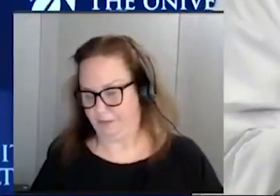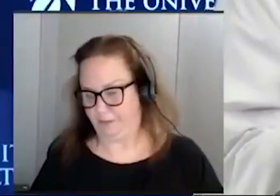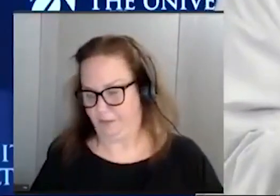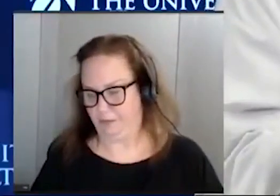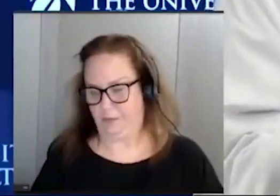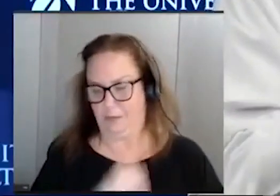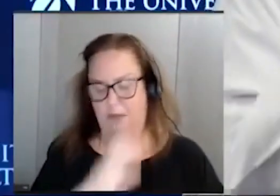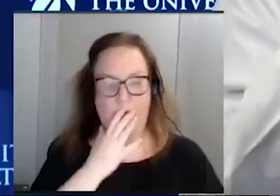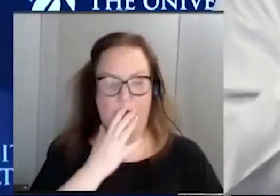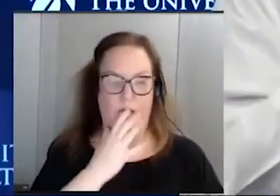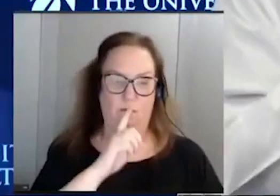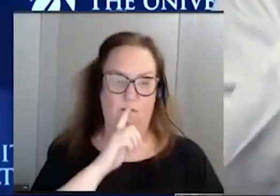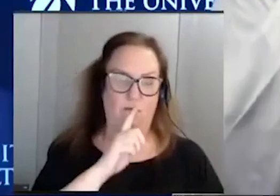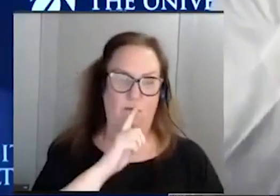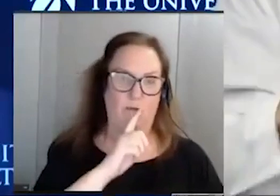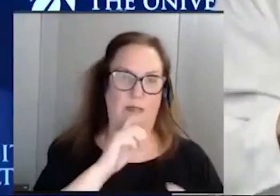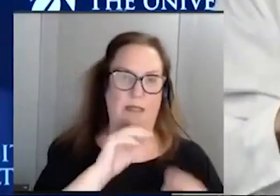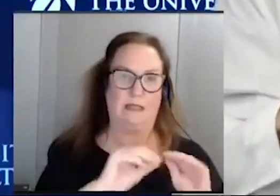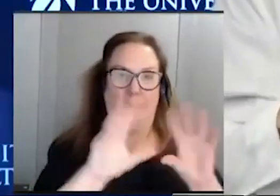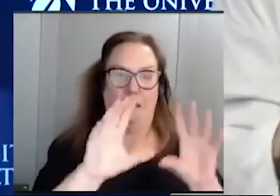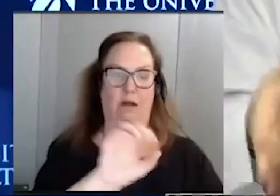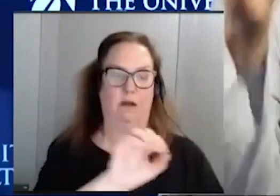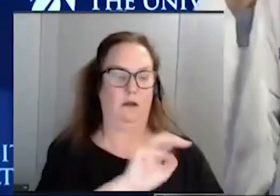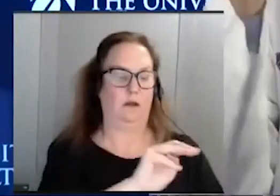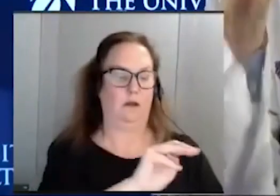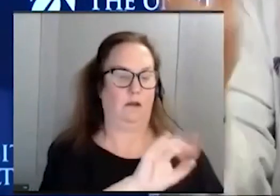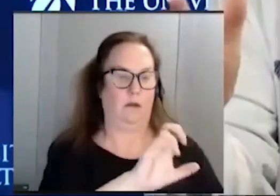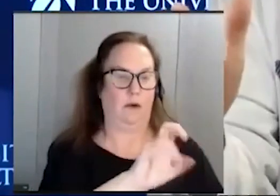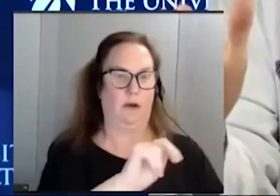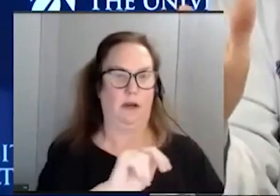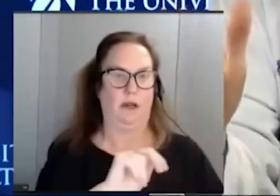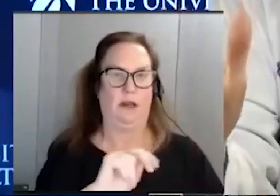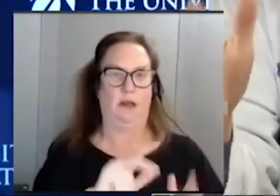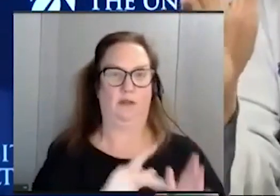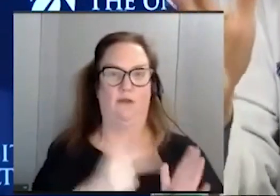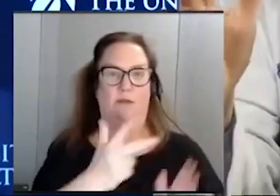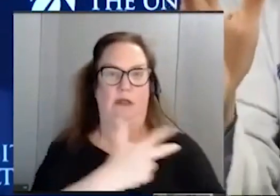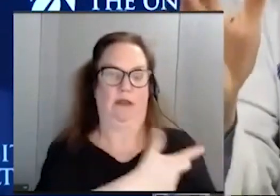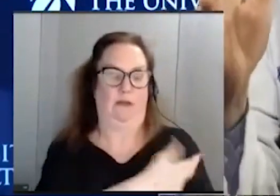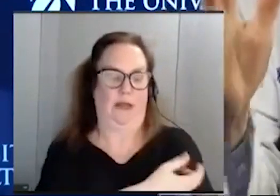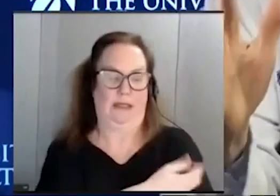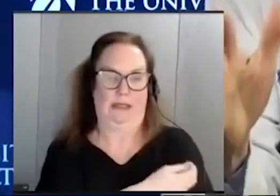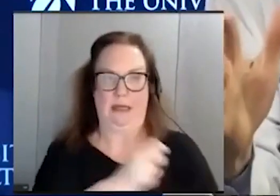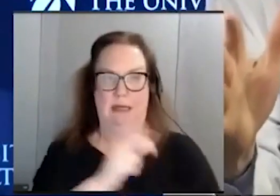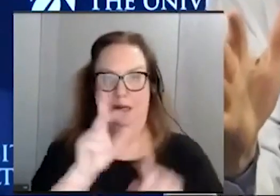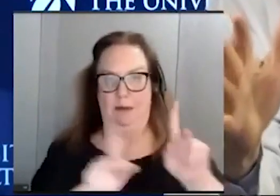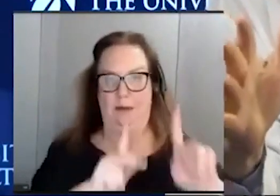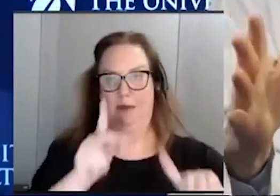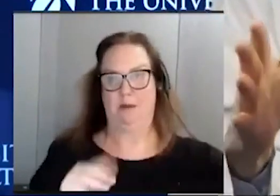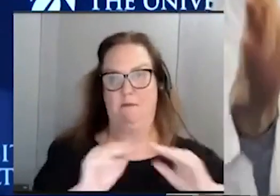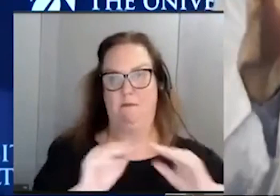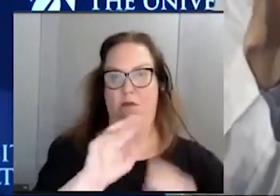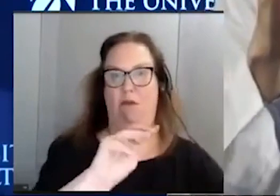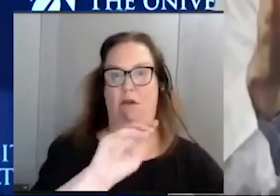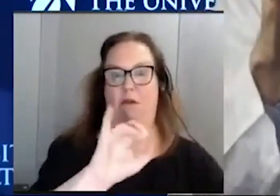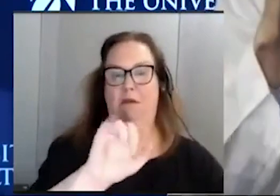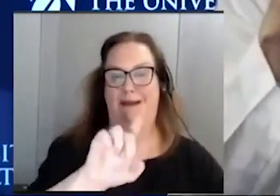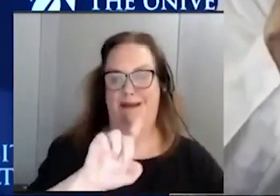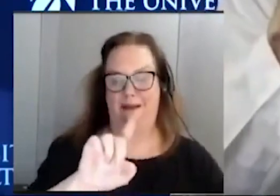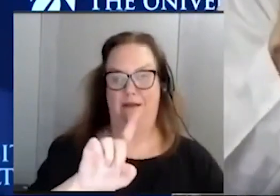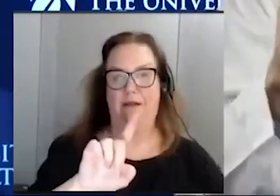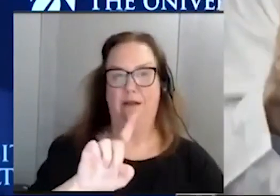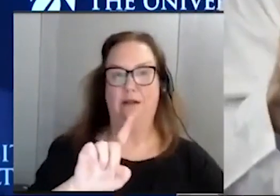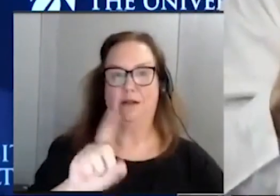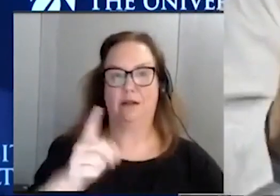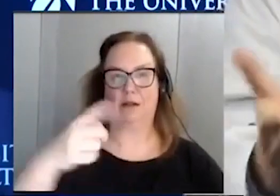been very clear now that Omicron in triply vaccinated people is so much more mild. And so to those of you that